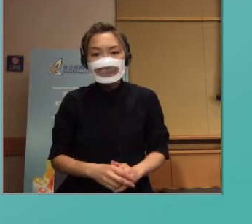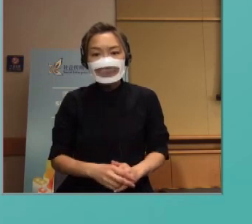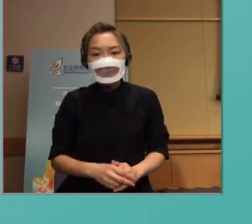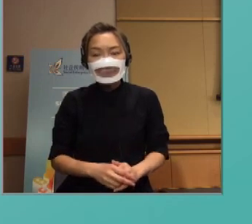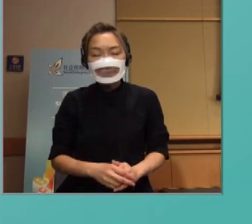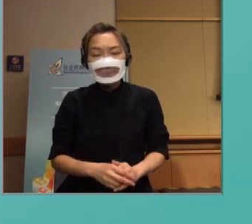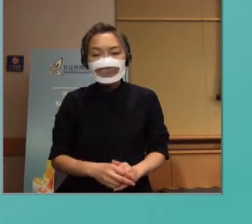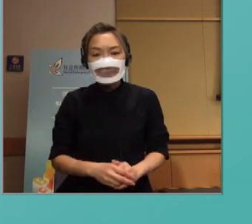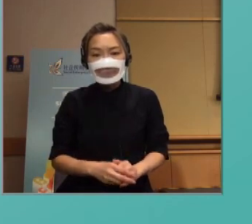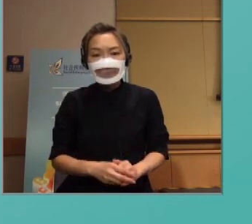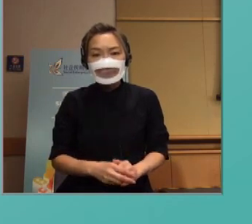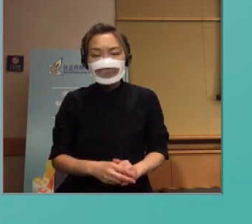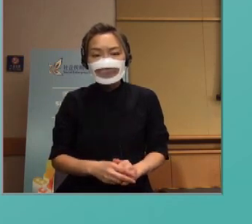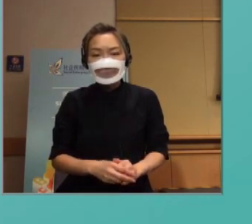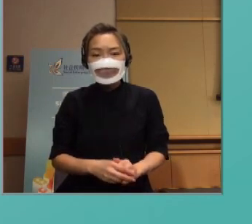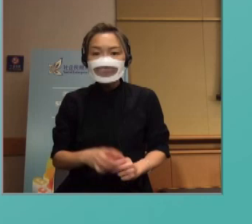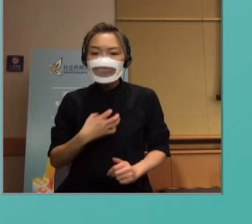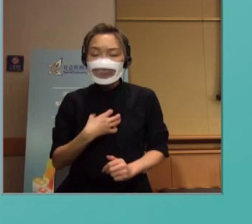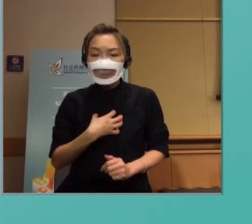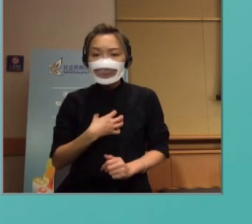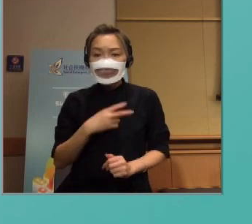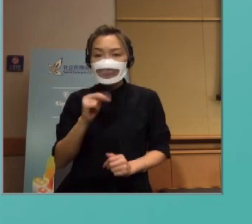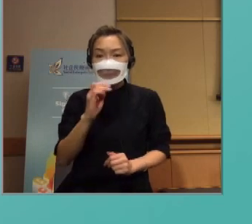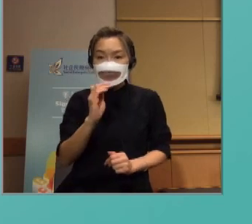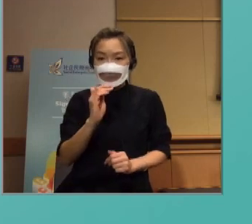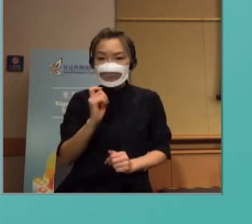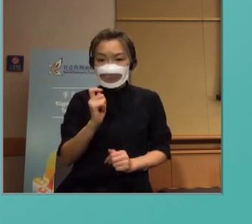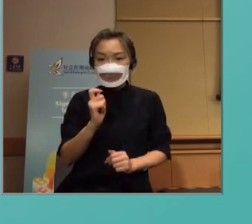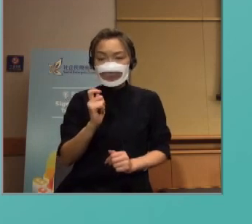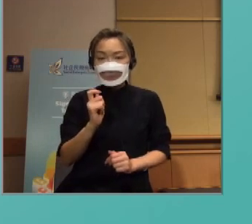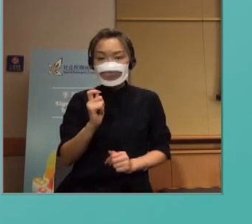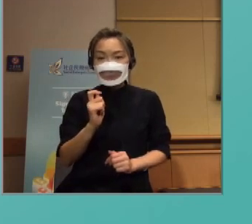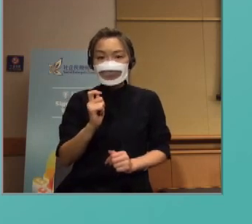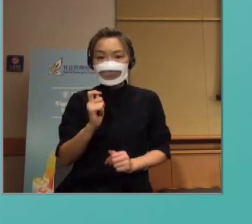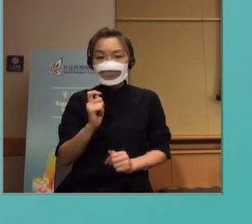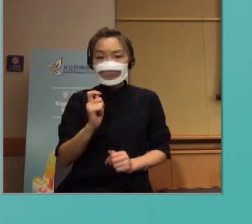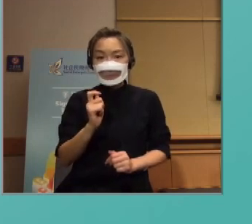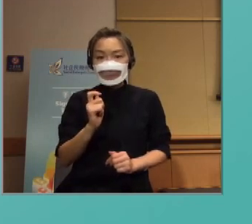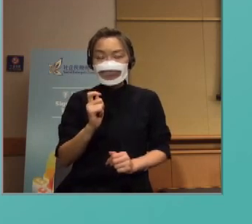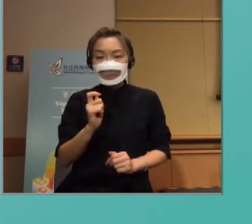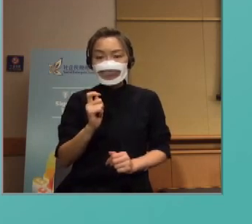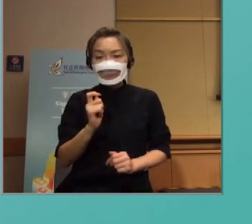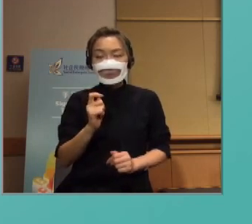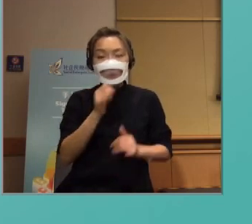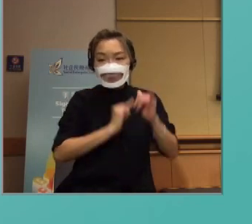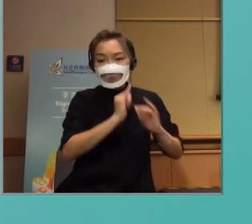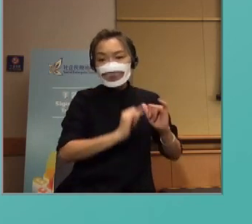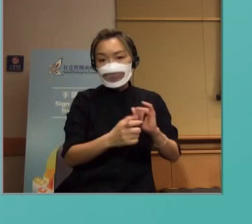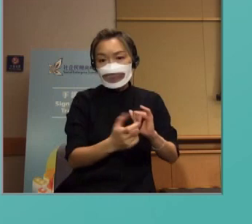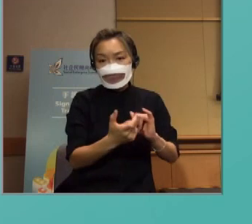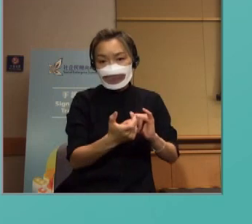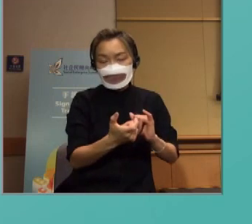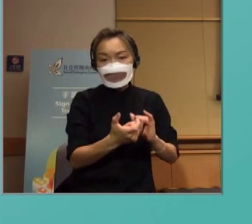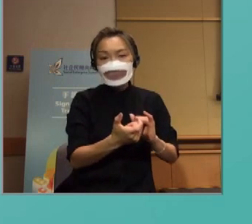can exist directly with fiat. And the reason is simple. The